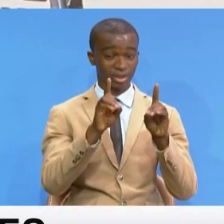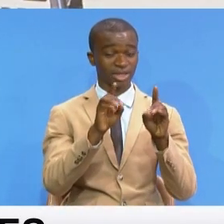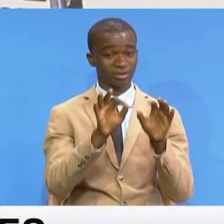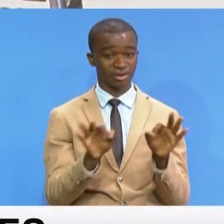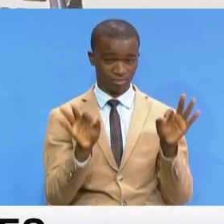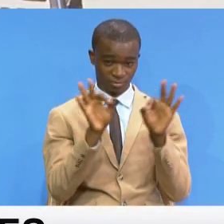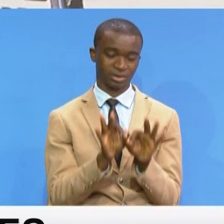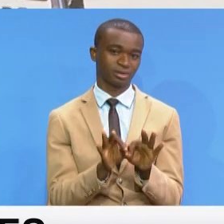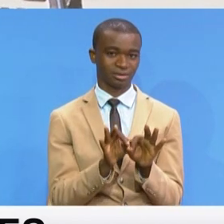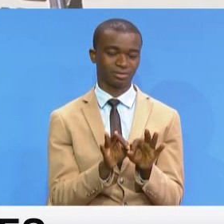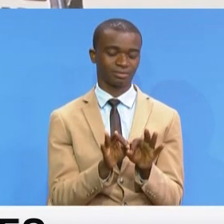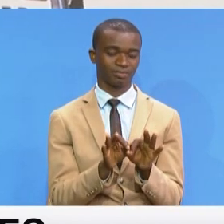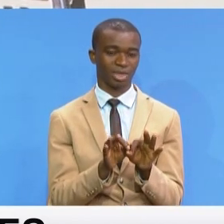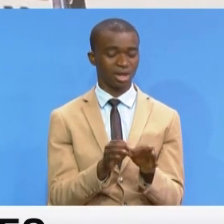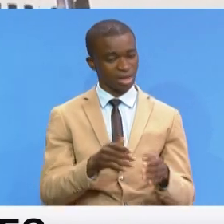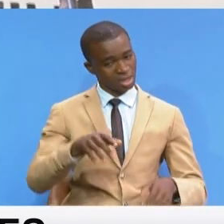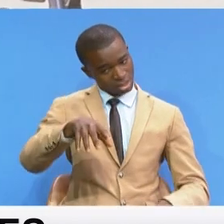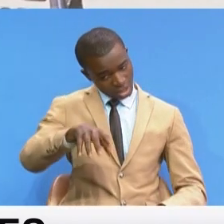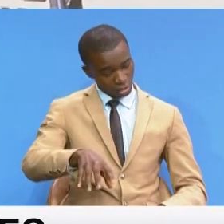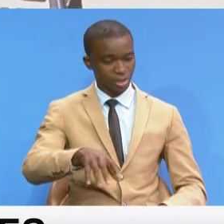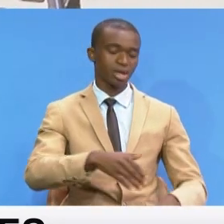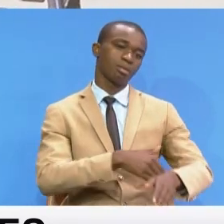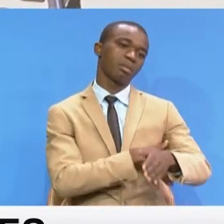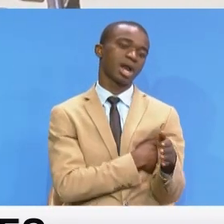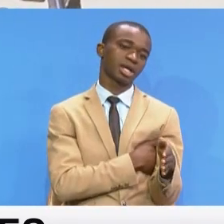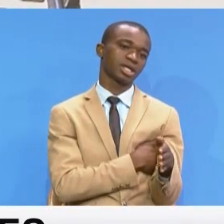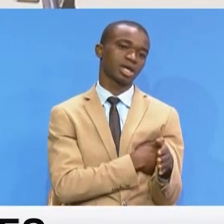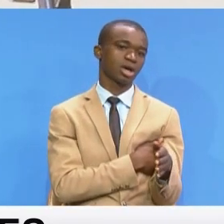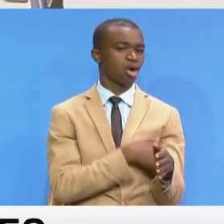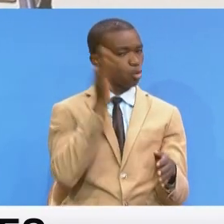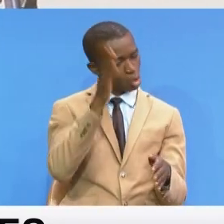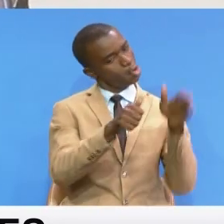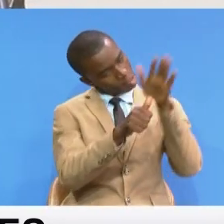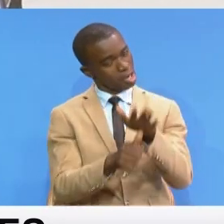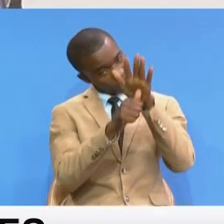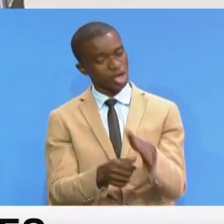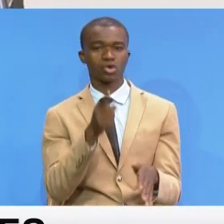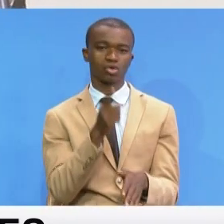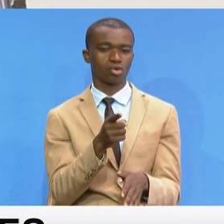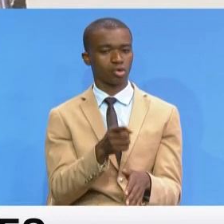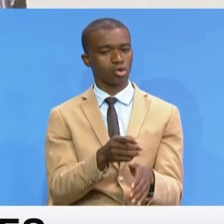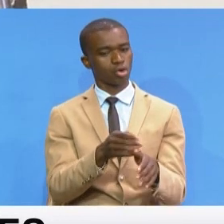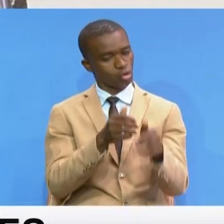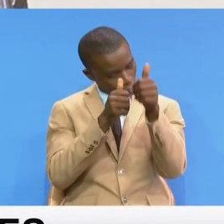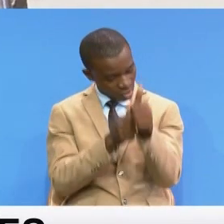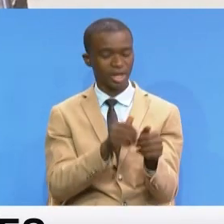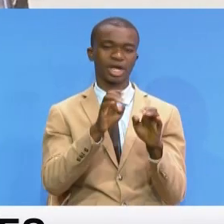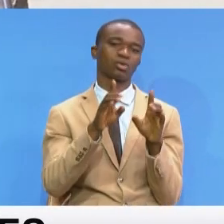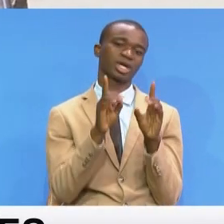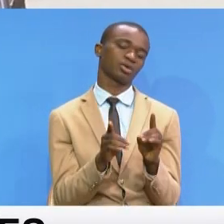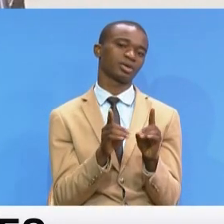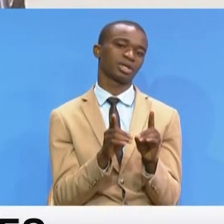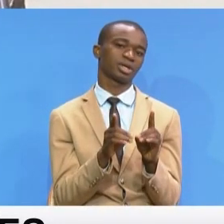Child marriage will rob you of the opportunities to pursue your education, explore your